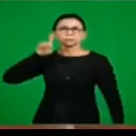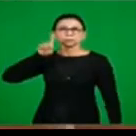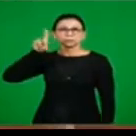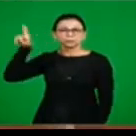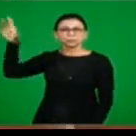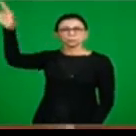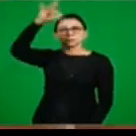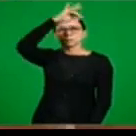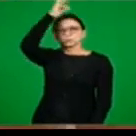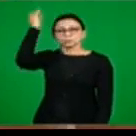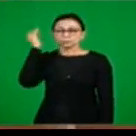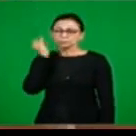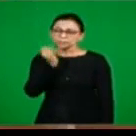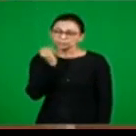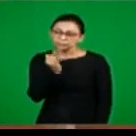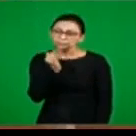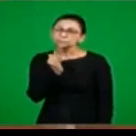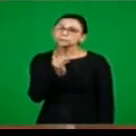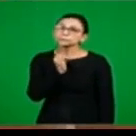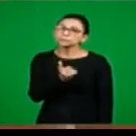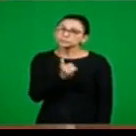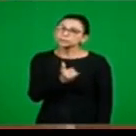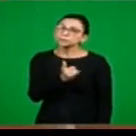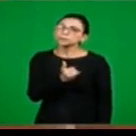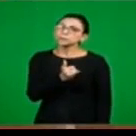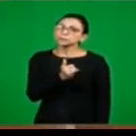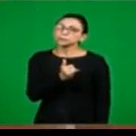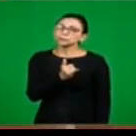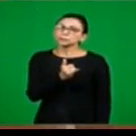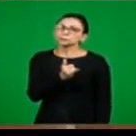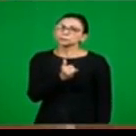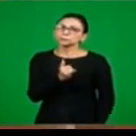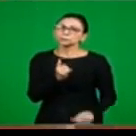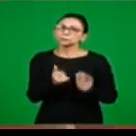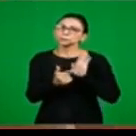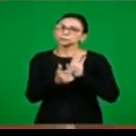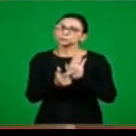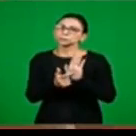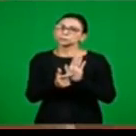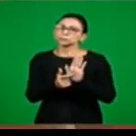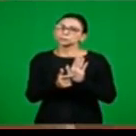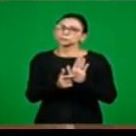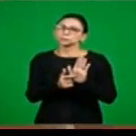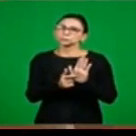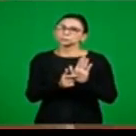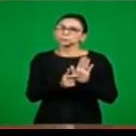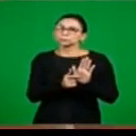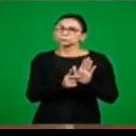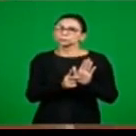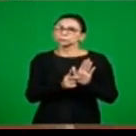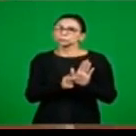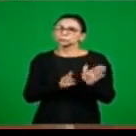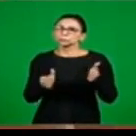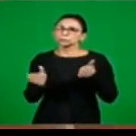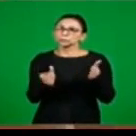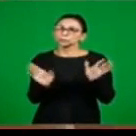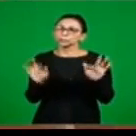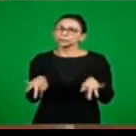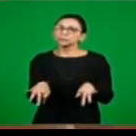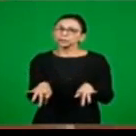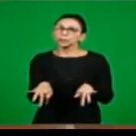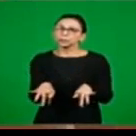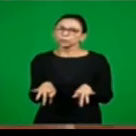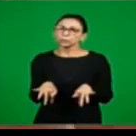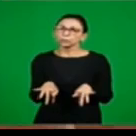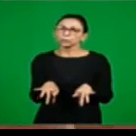left aside, what the Holy Spirit wants to dictate in order for church to come to its final time, because the